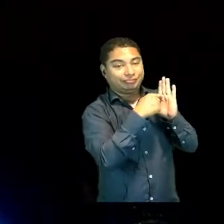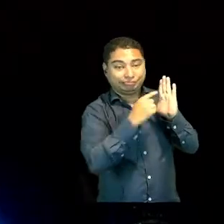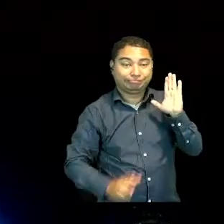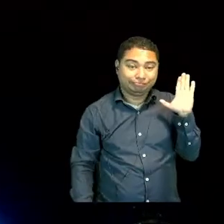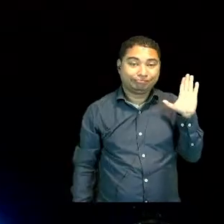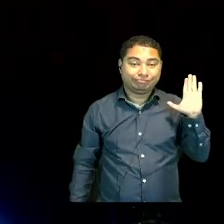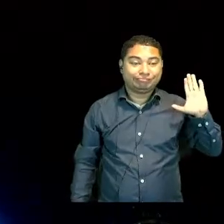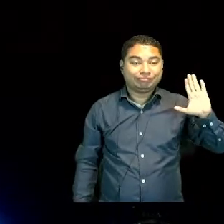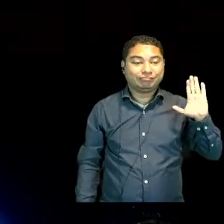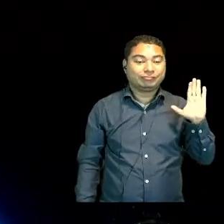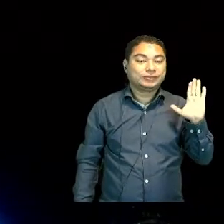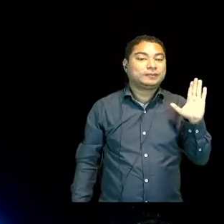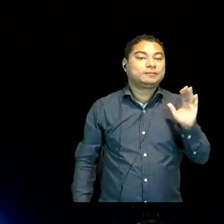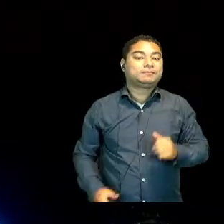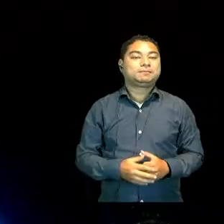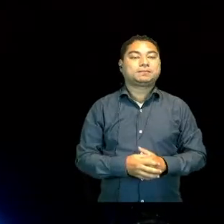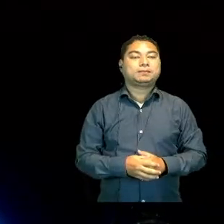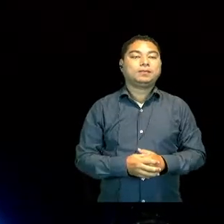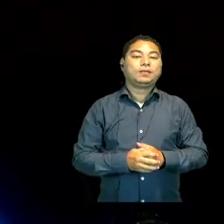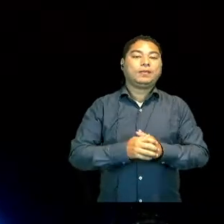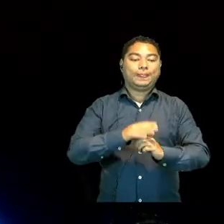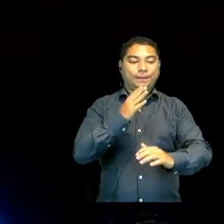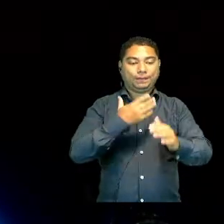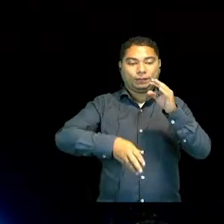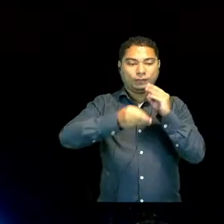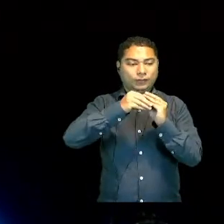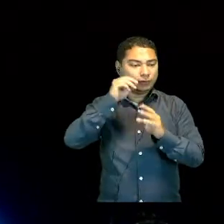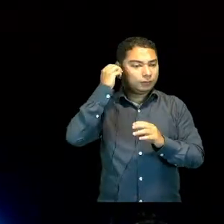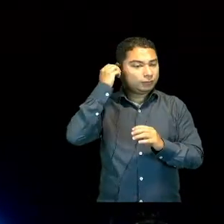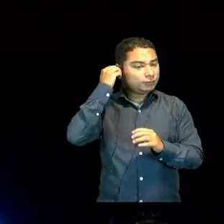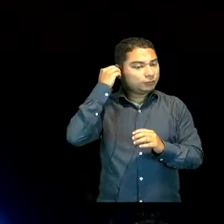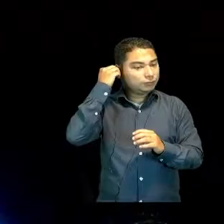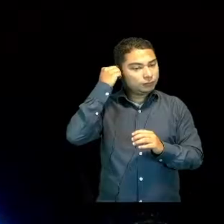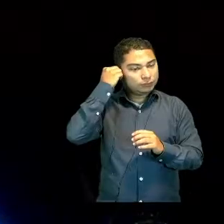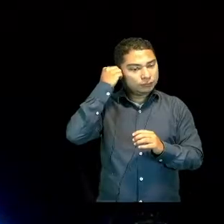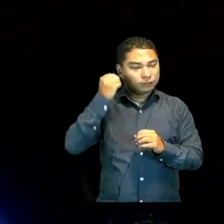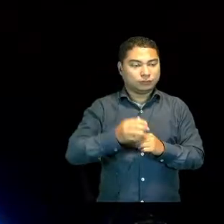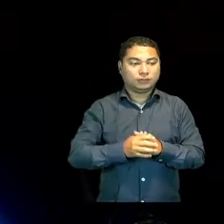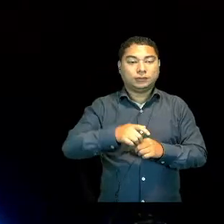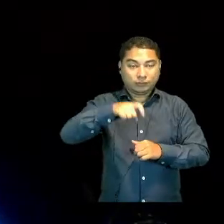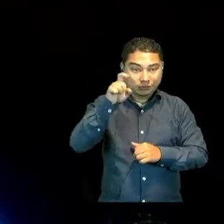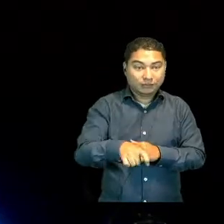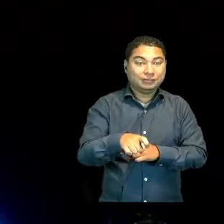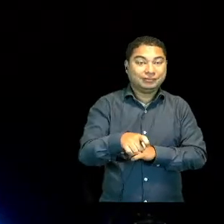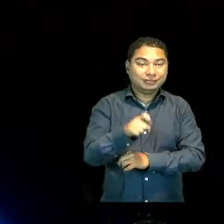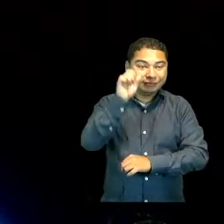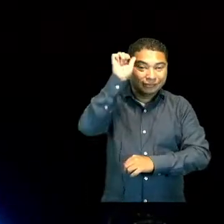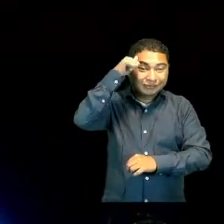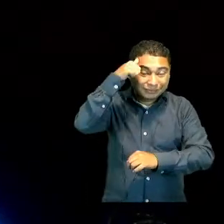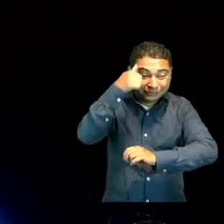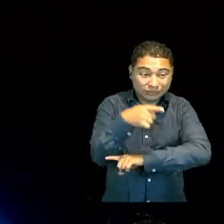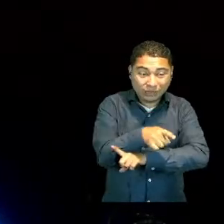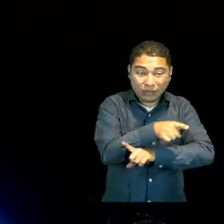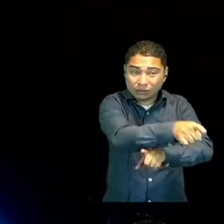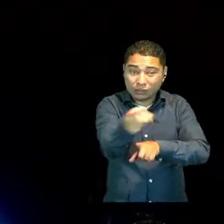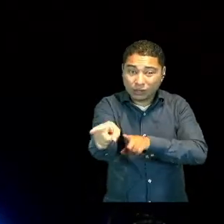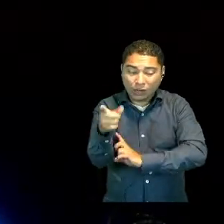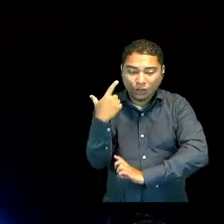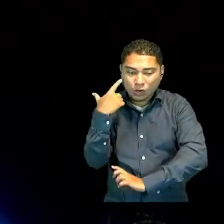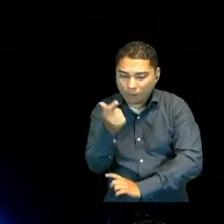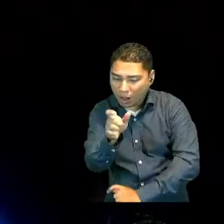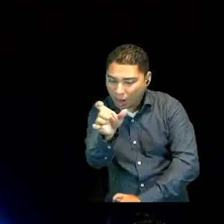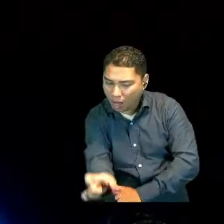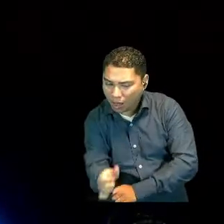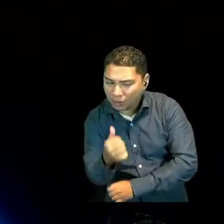we should recognize that when we praise individuals, we should also be praising